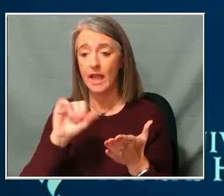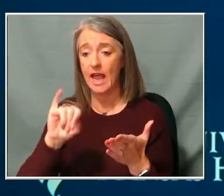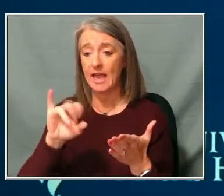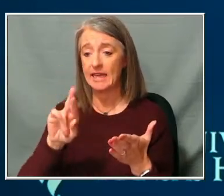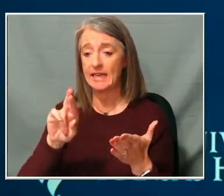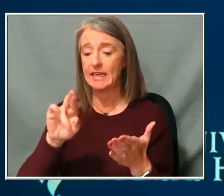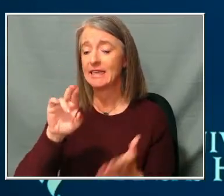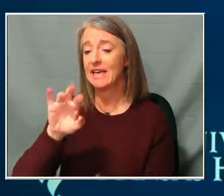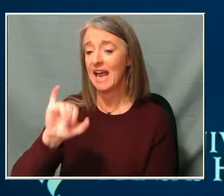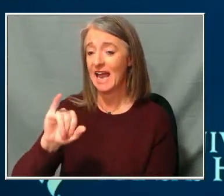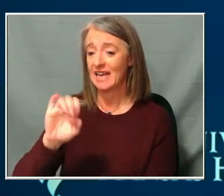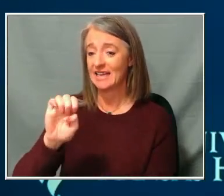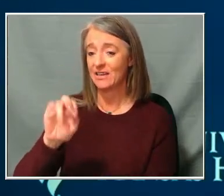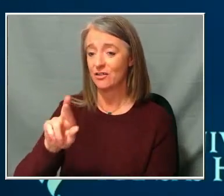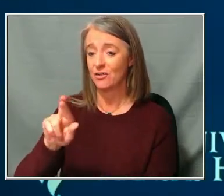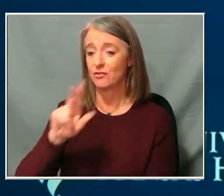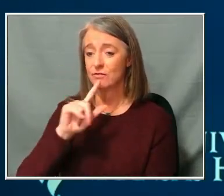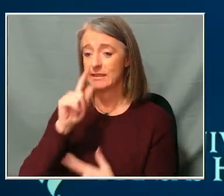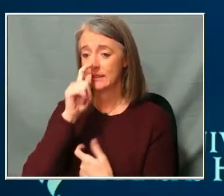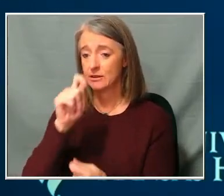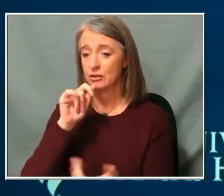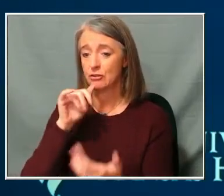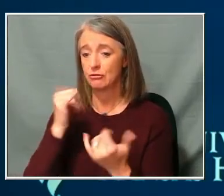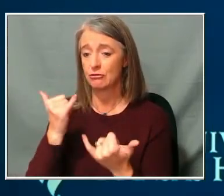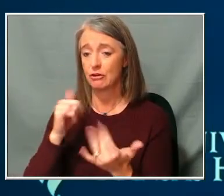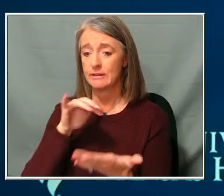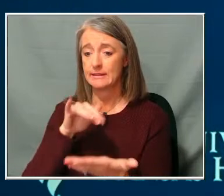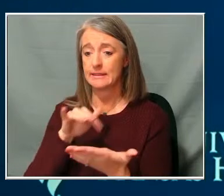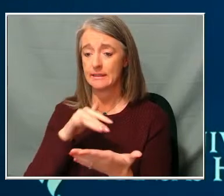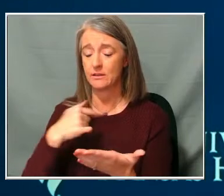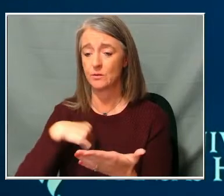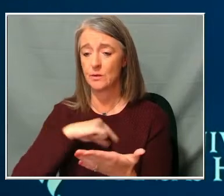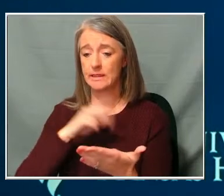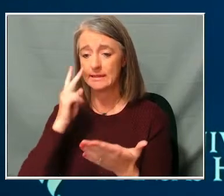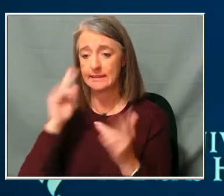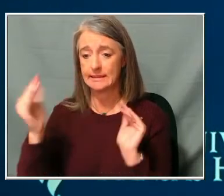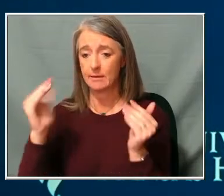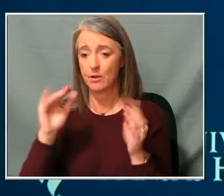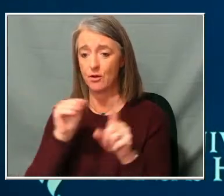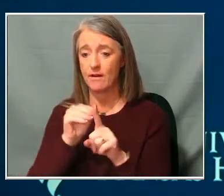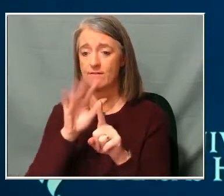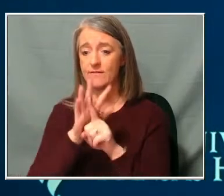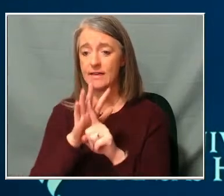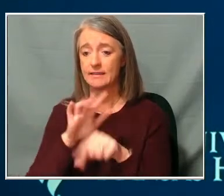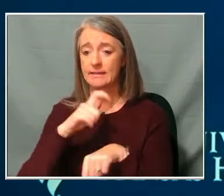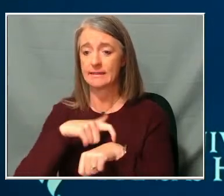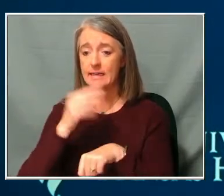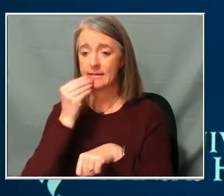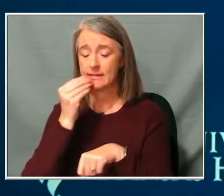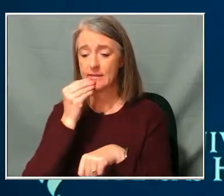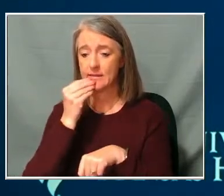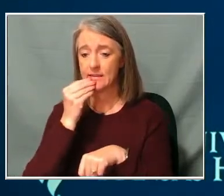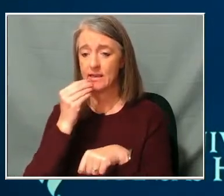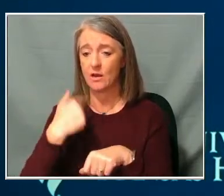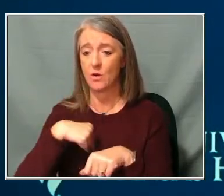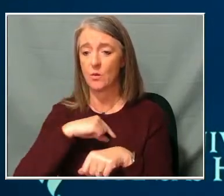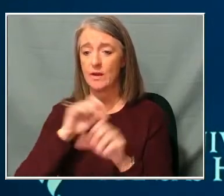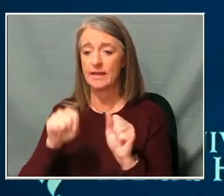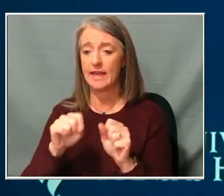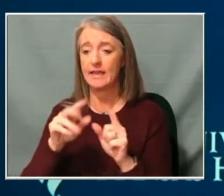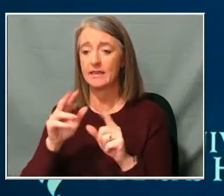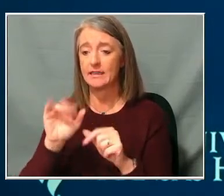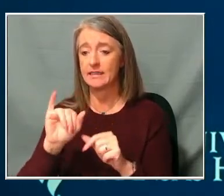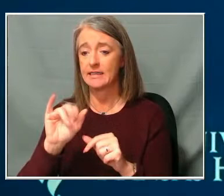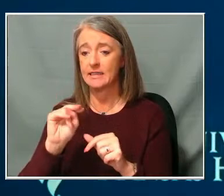and we're actually interested, we're currently studying whether or not we can see similar effects with the time-restricted eating, is whether or not we can actually induce higher rates